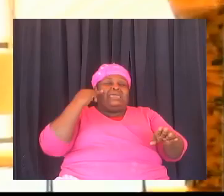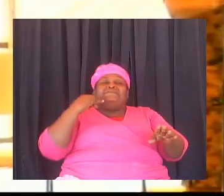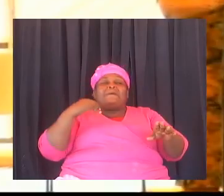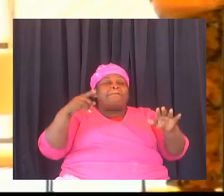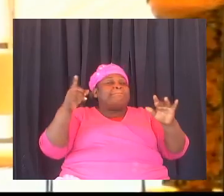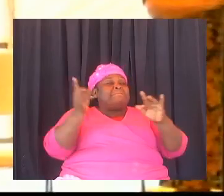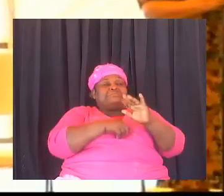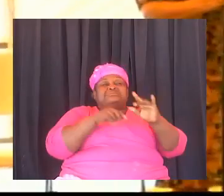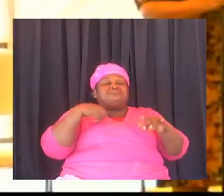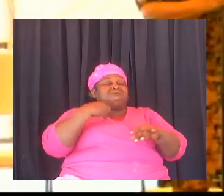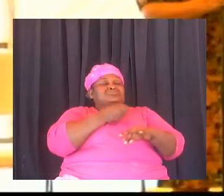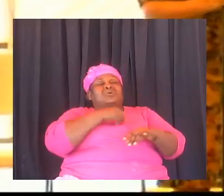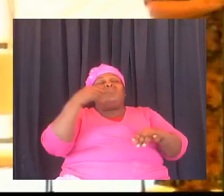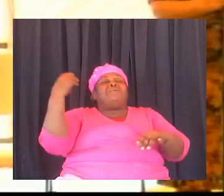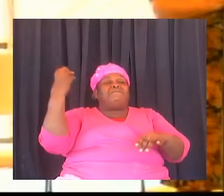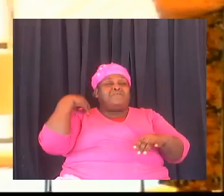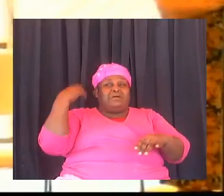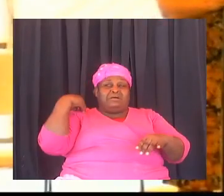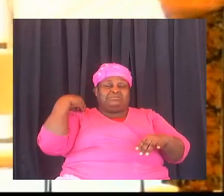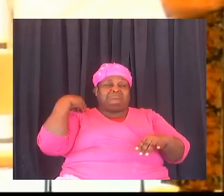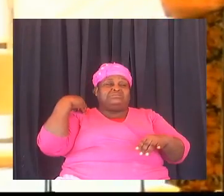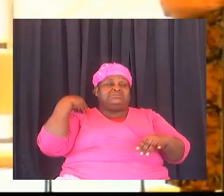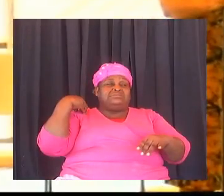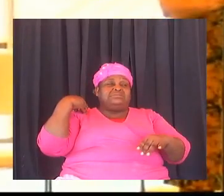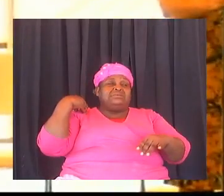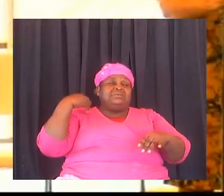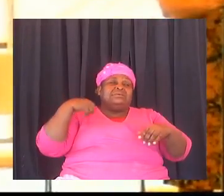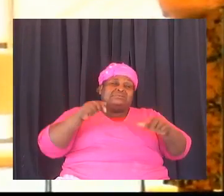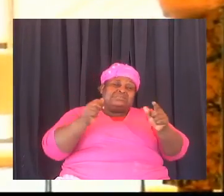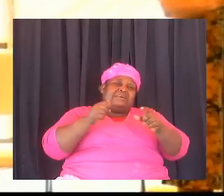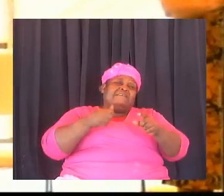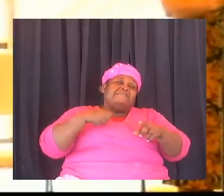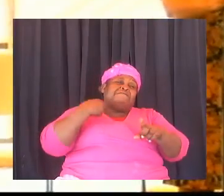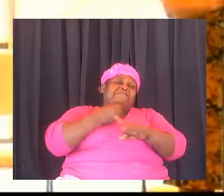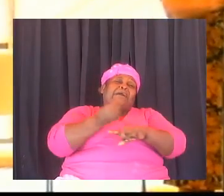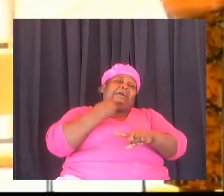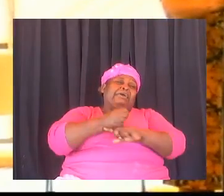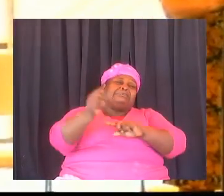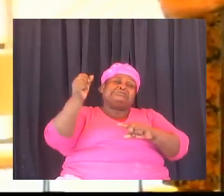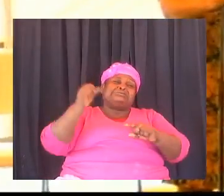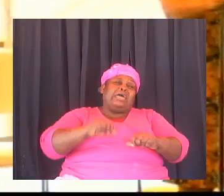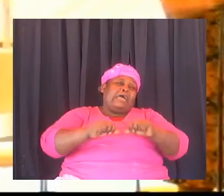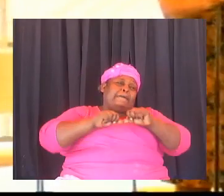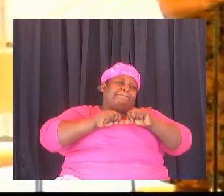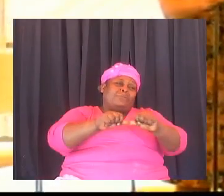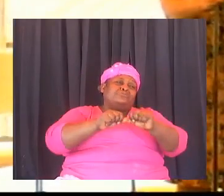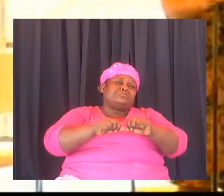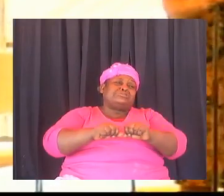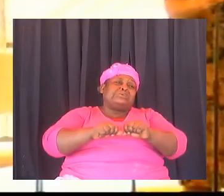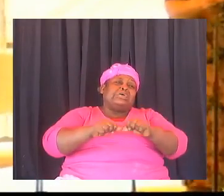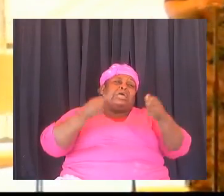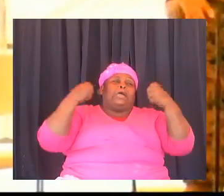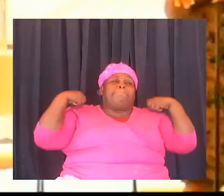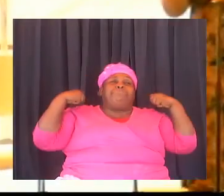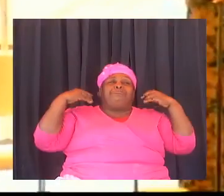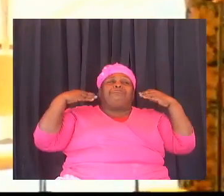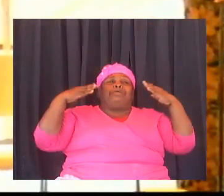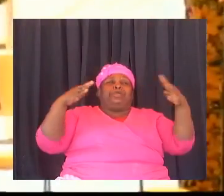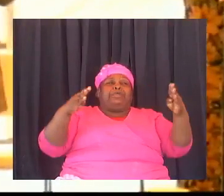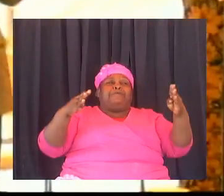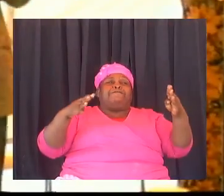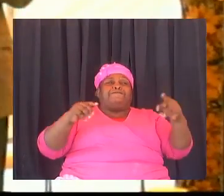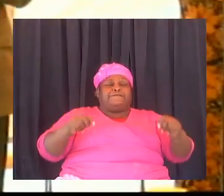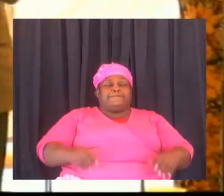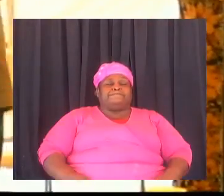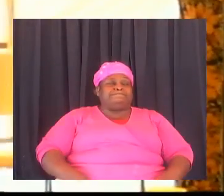so I encourage all of us, let's fight, be brave against all evil. So what does the song say? I'm bound for